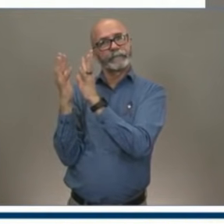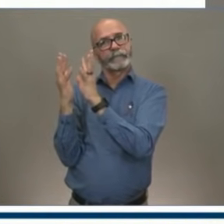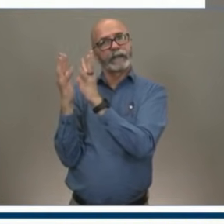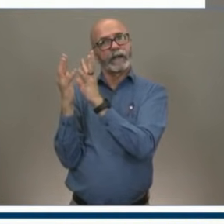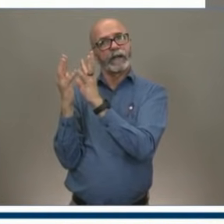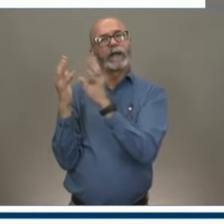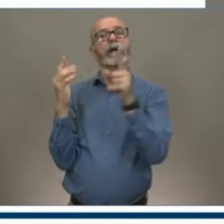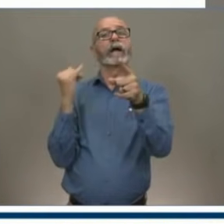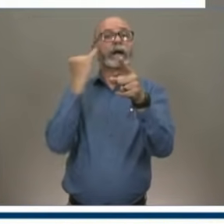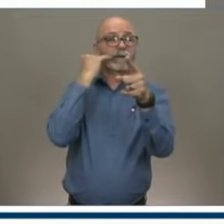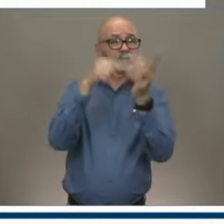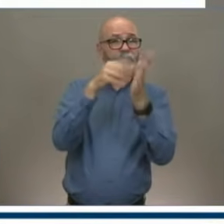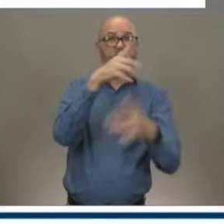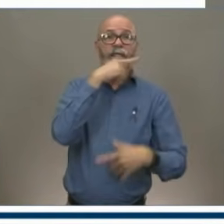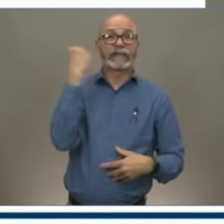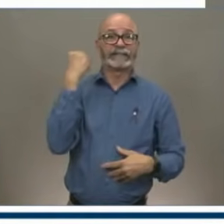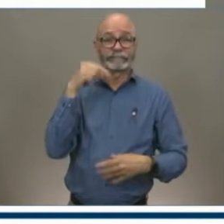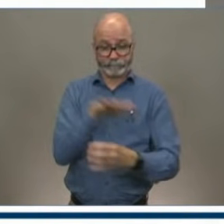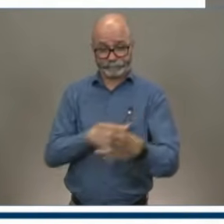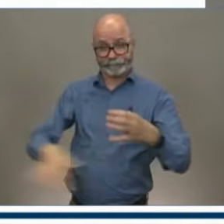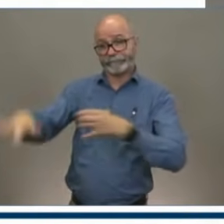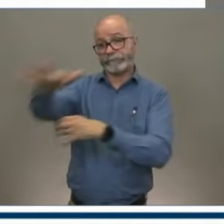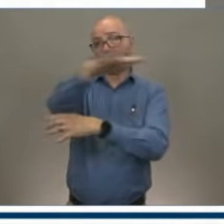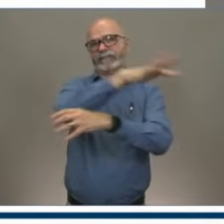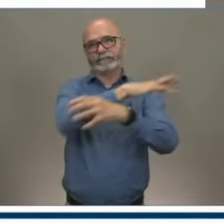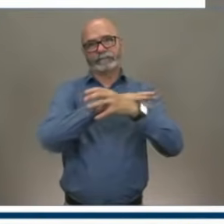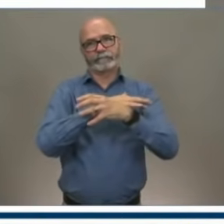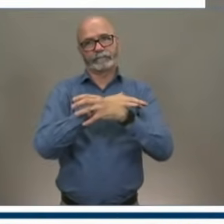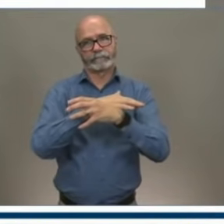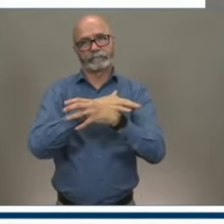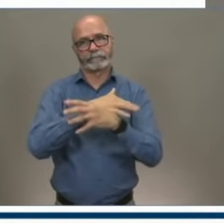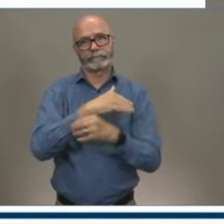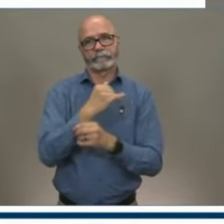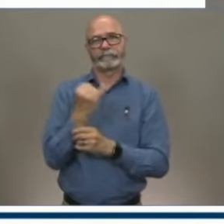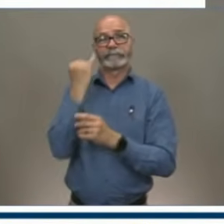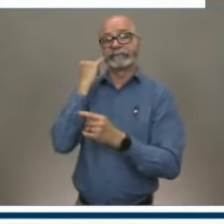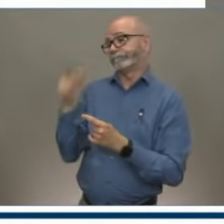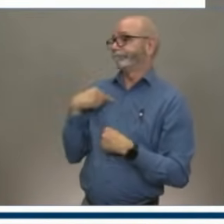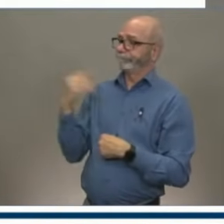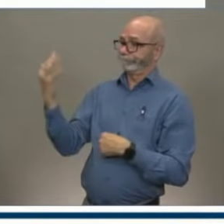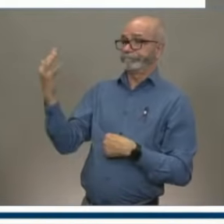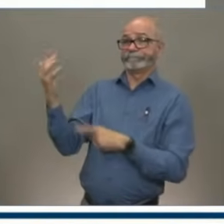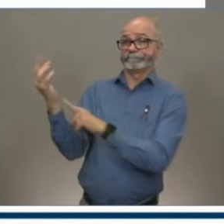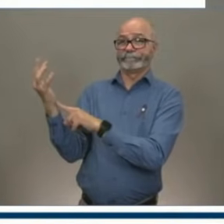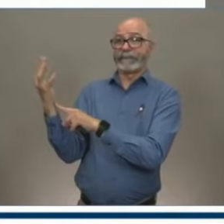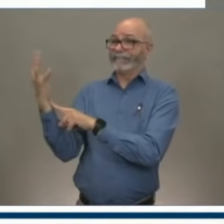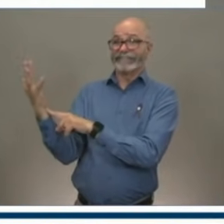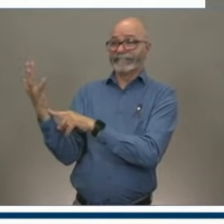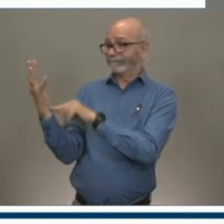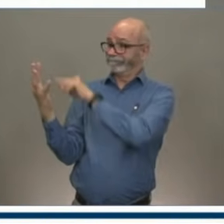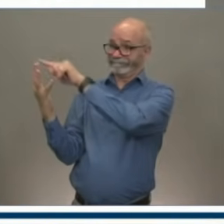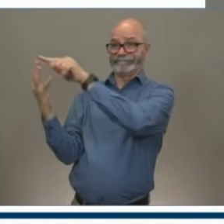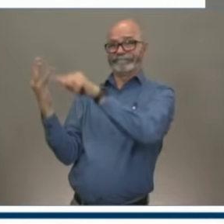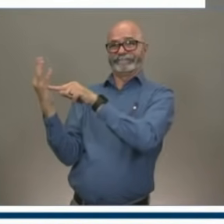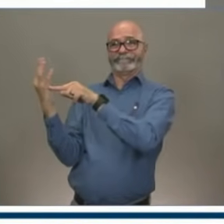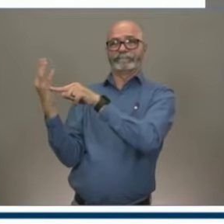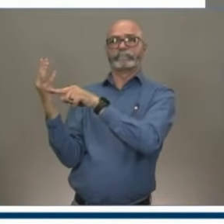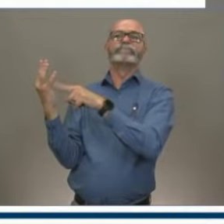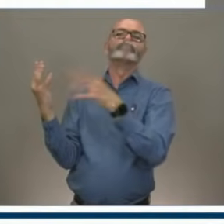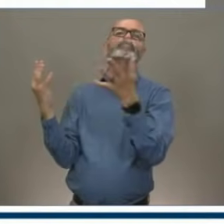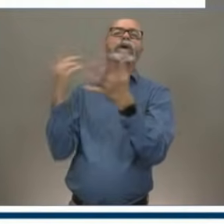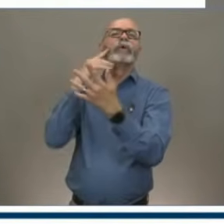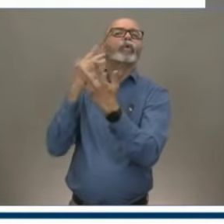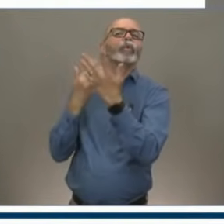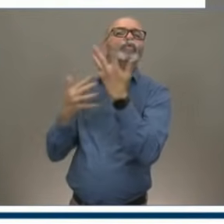areas, anything outside of the household is no more than 5 people. Carla? And that is for social gatherings. It doesn't mean